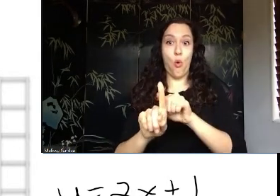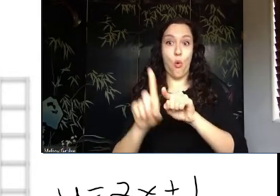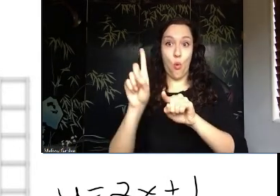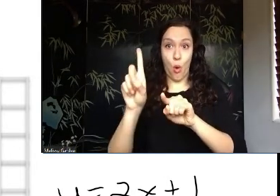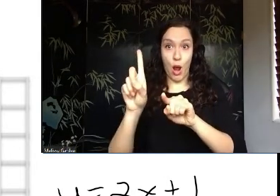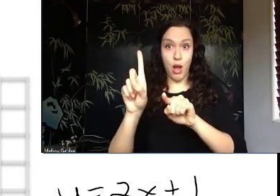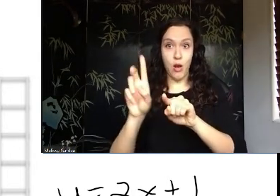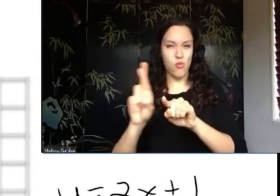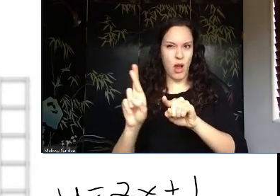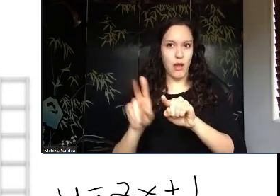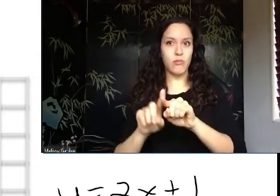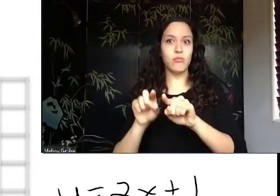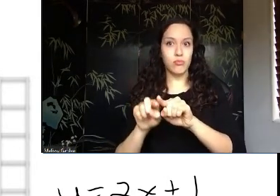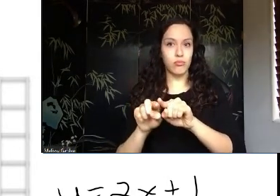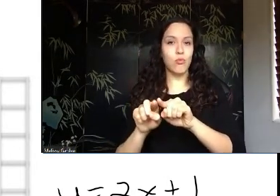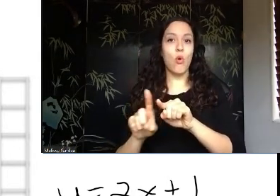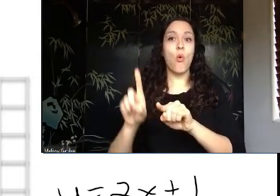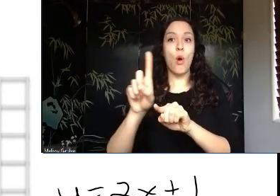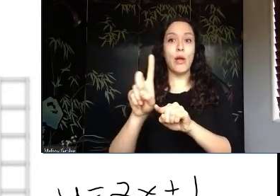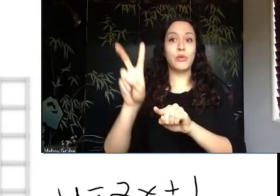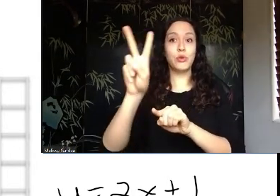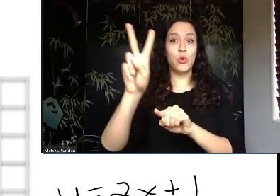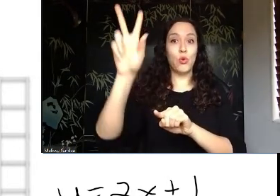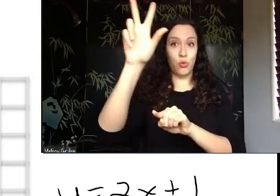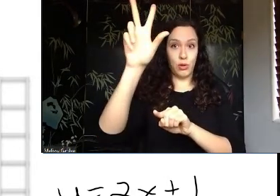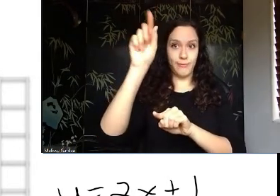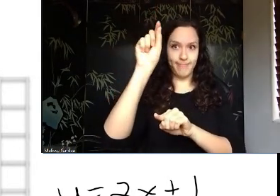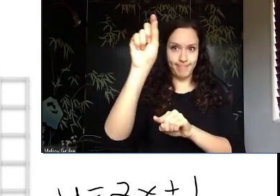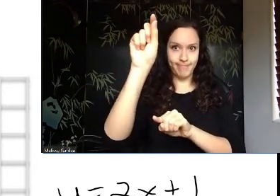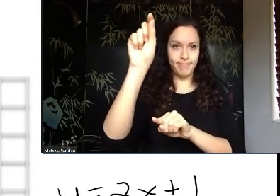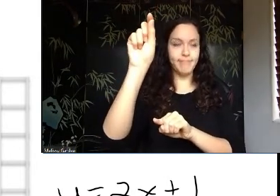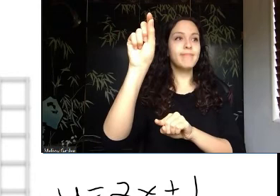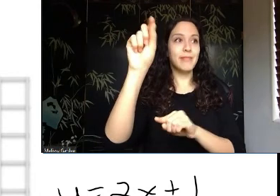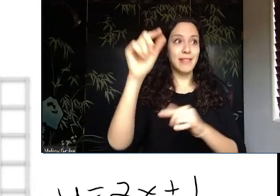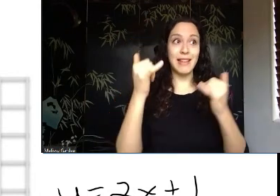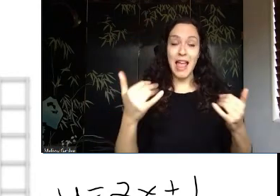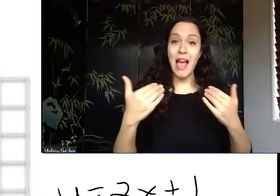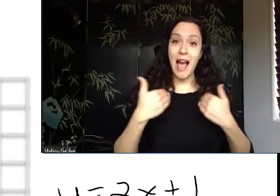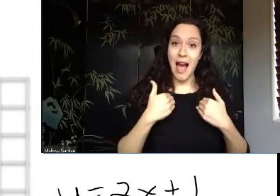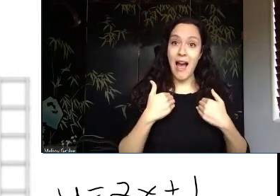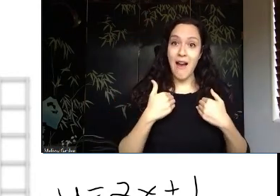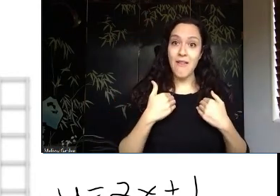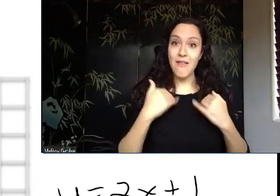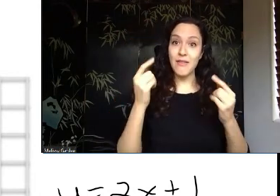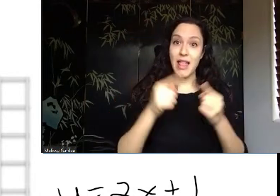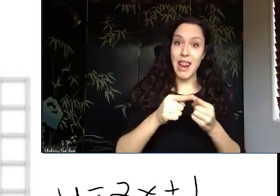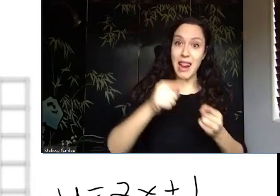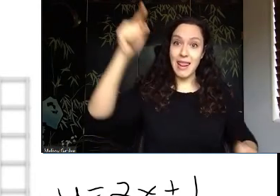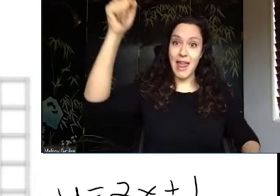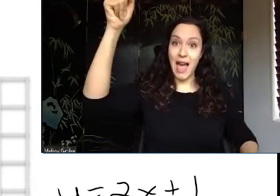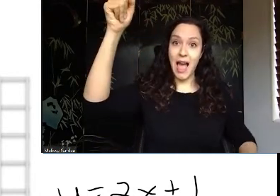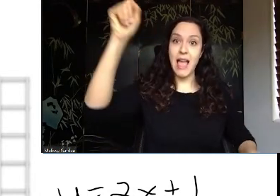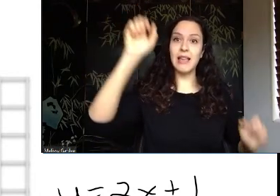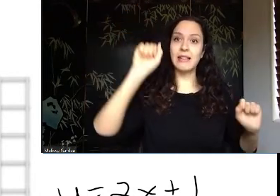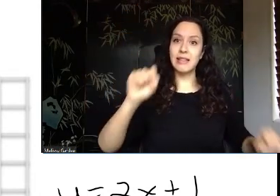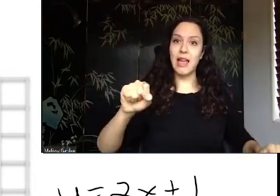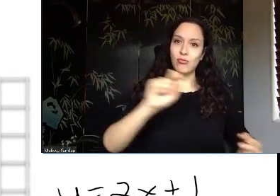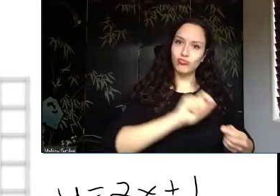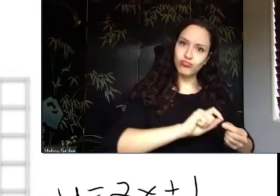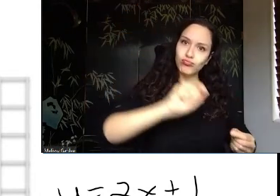the right 1, then up 3. 1, 2, 3. There we go. And now we have a line that we can